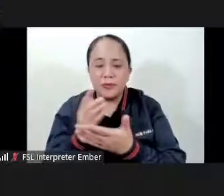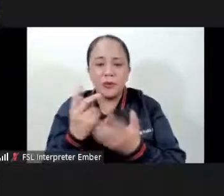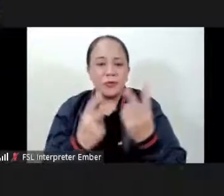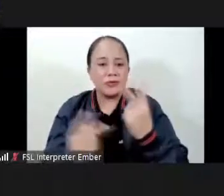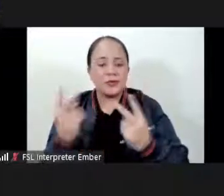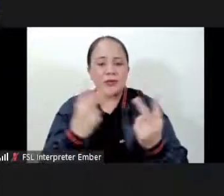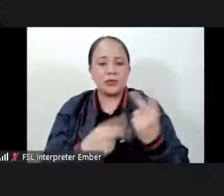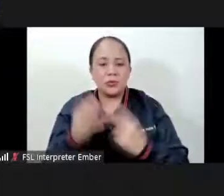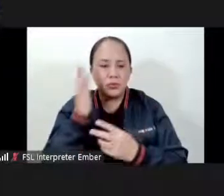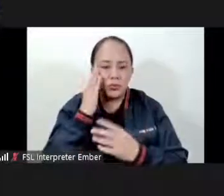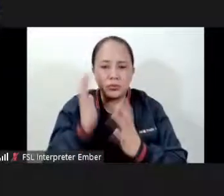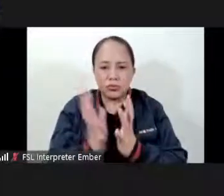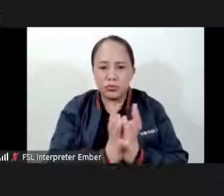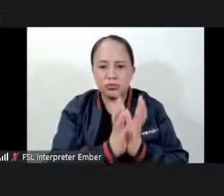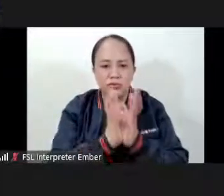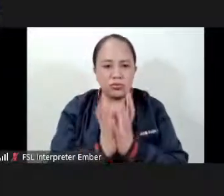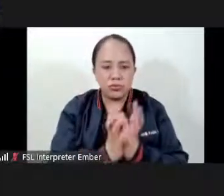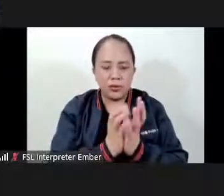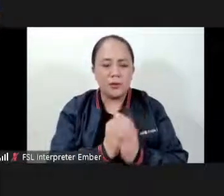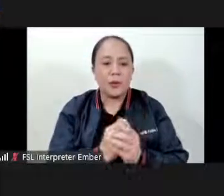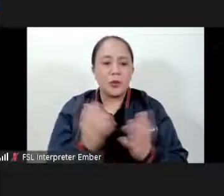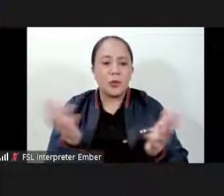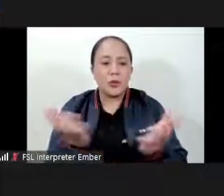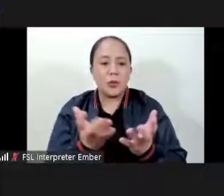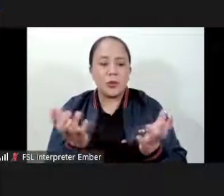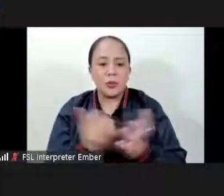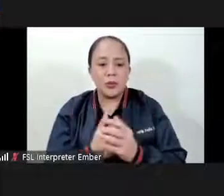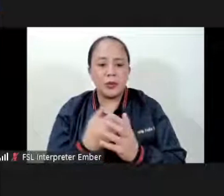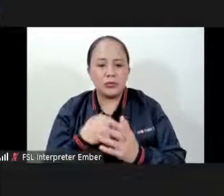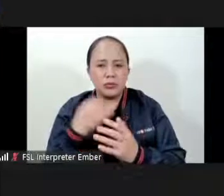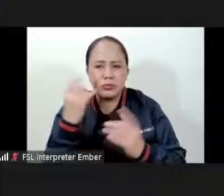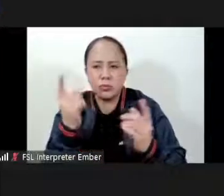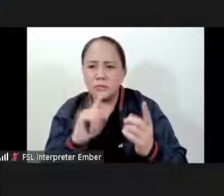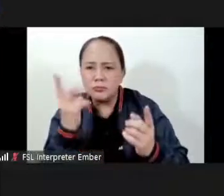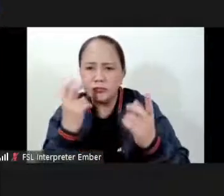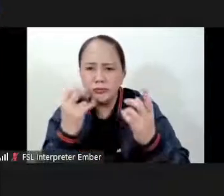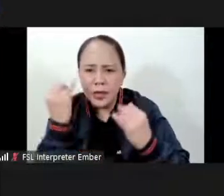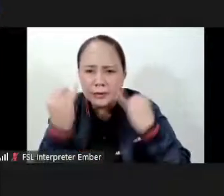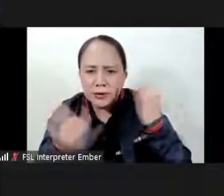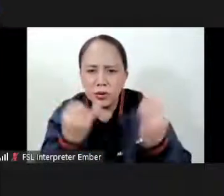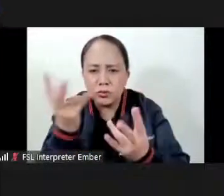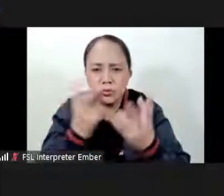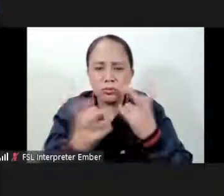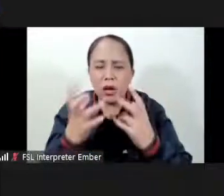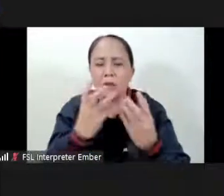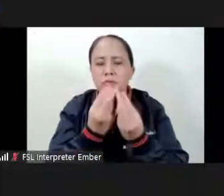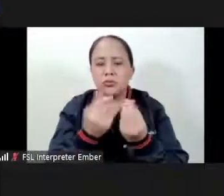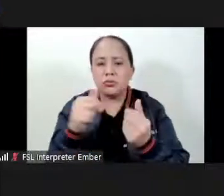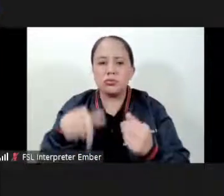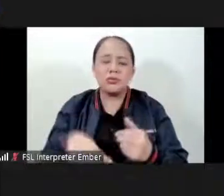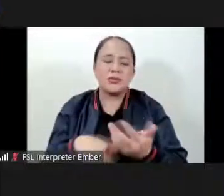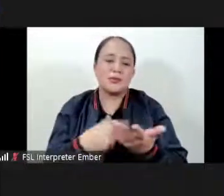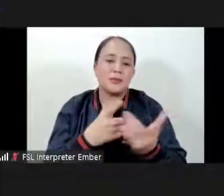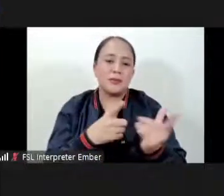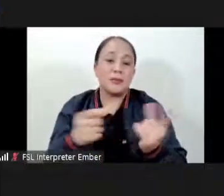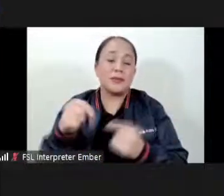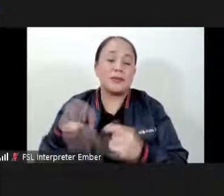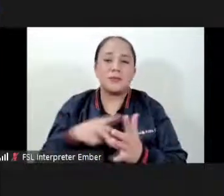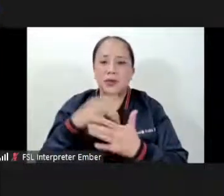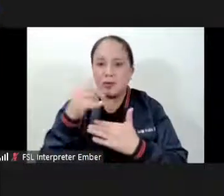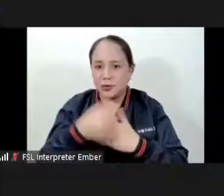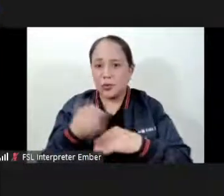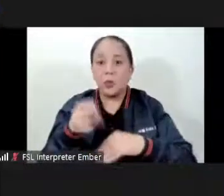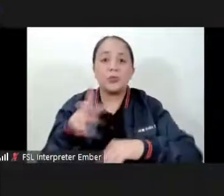to know the community, wherein we get to know their ideas on how to make this project work and improve better,